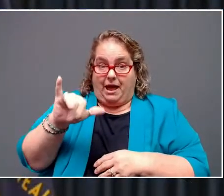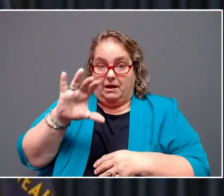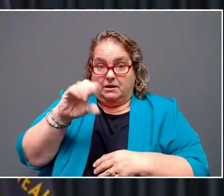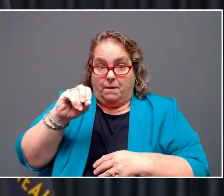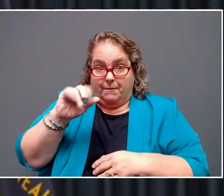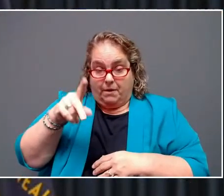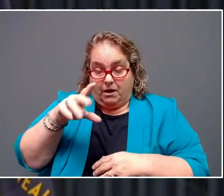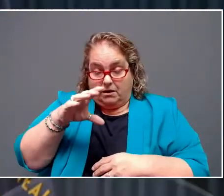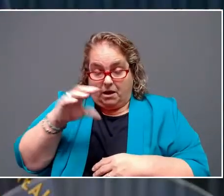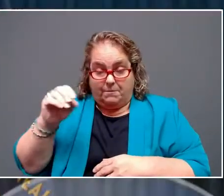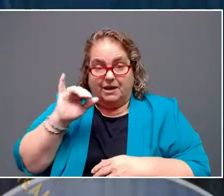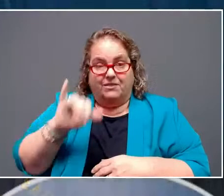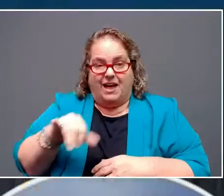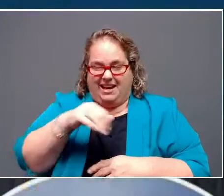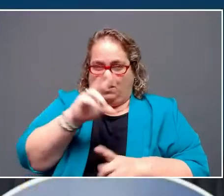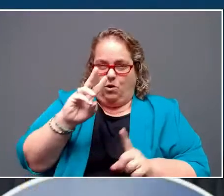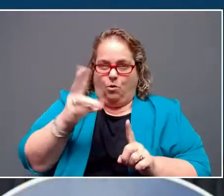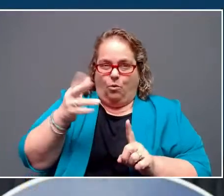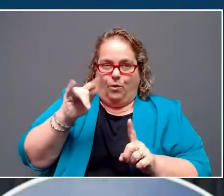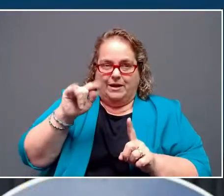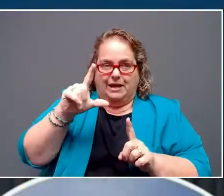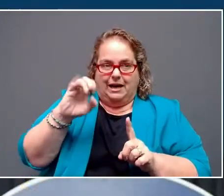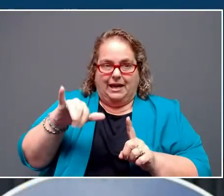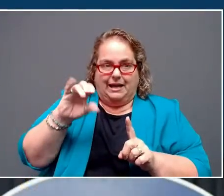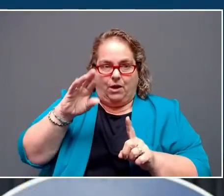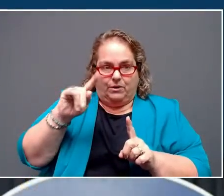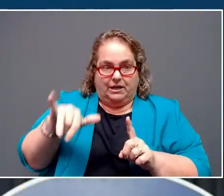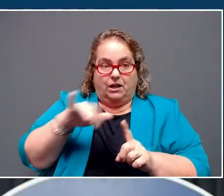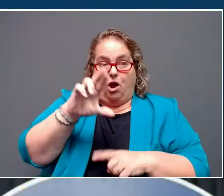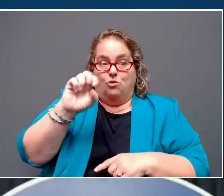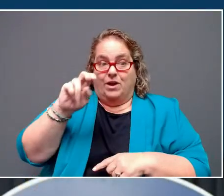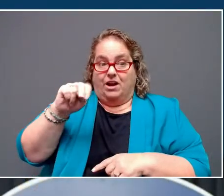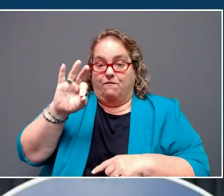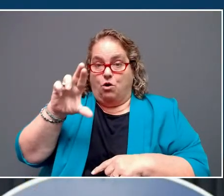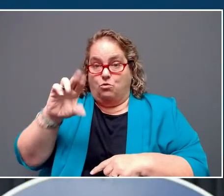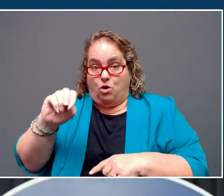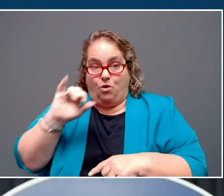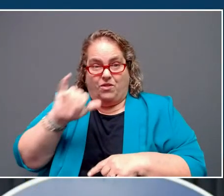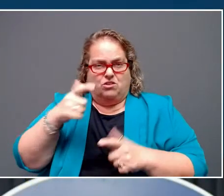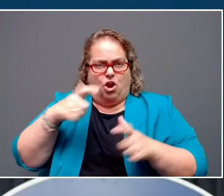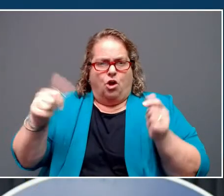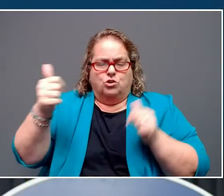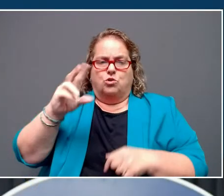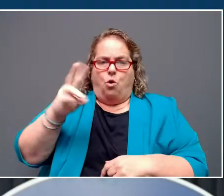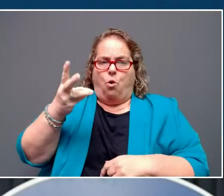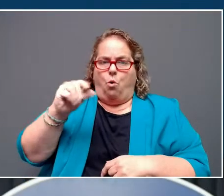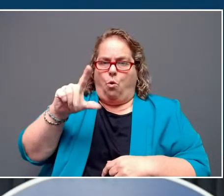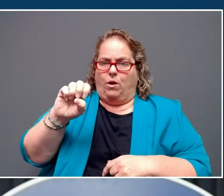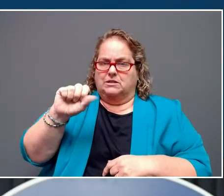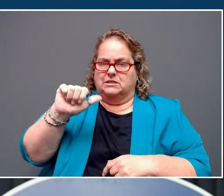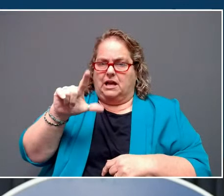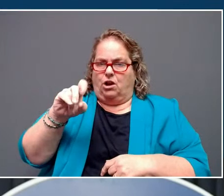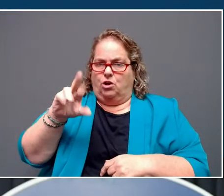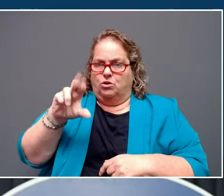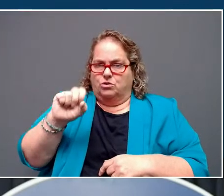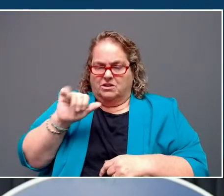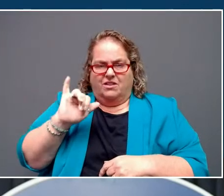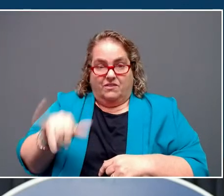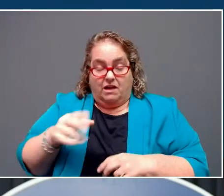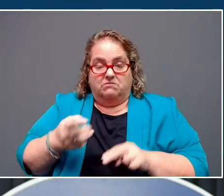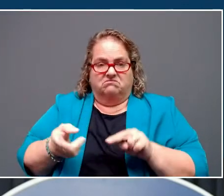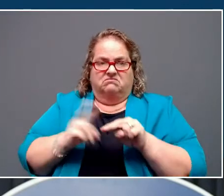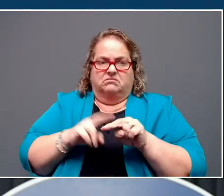Whitley County. Renfro is one of the region's largest wholesalers, and the company has seen a rise in demand, requiring additional